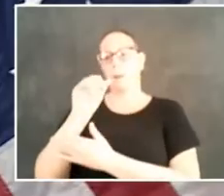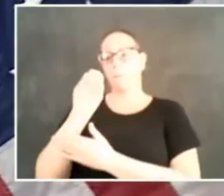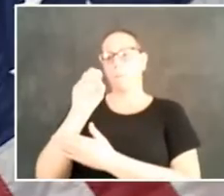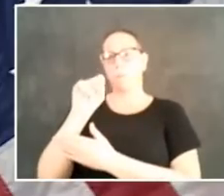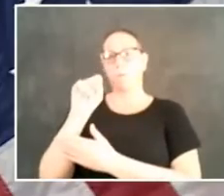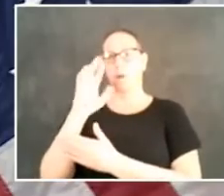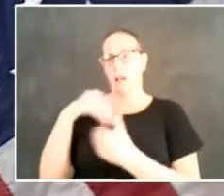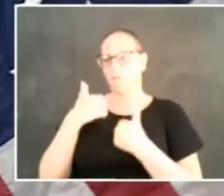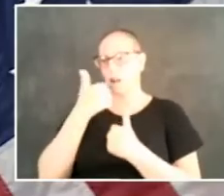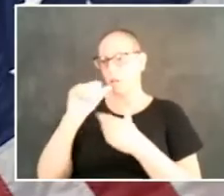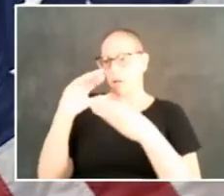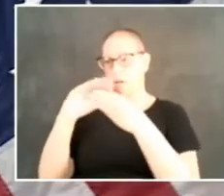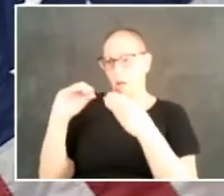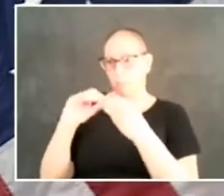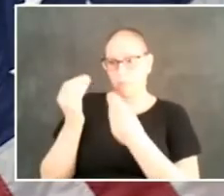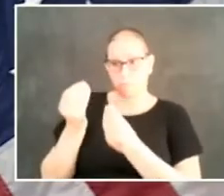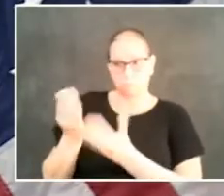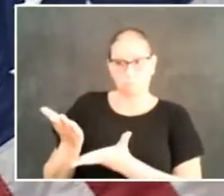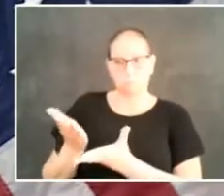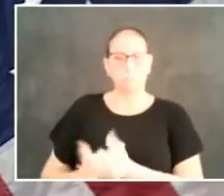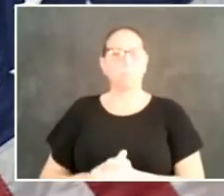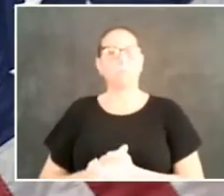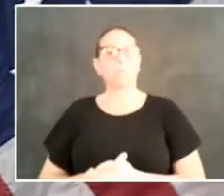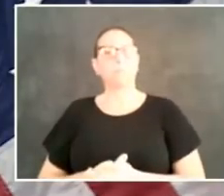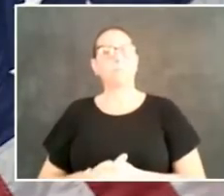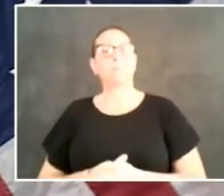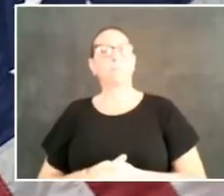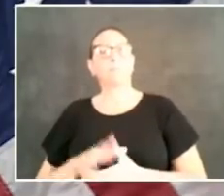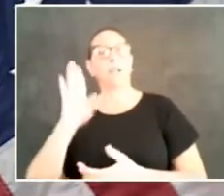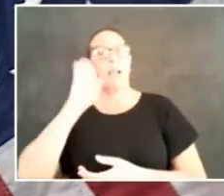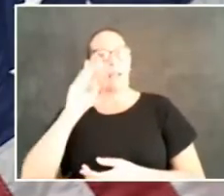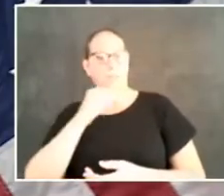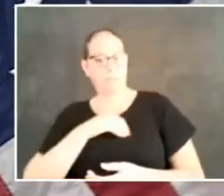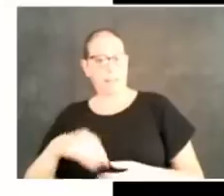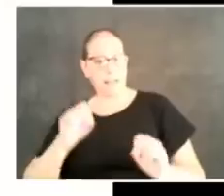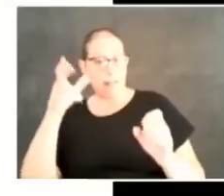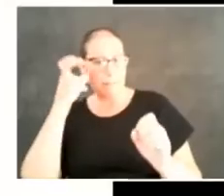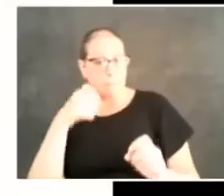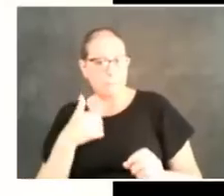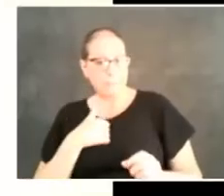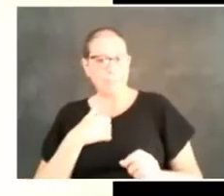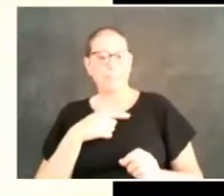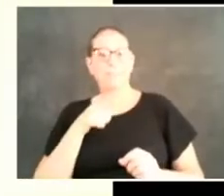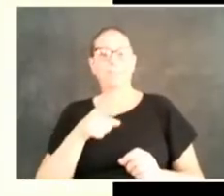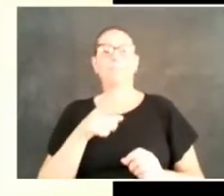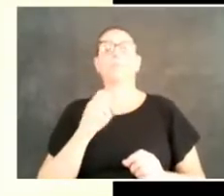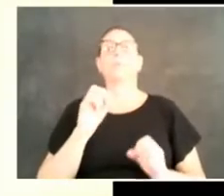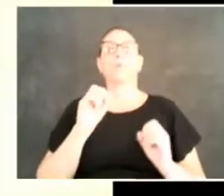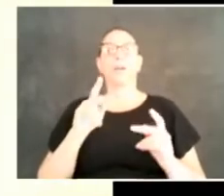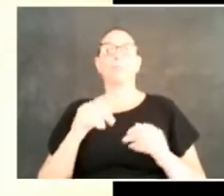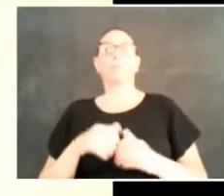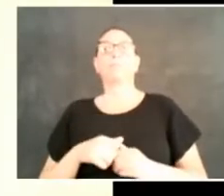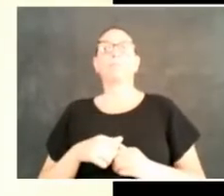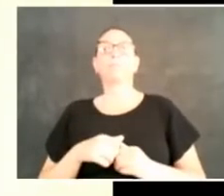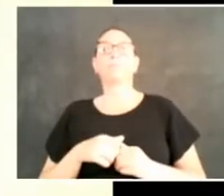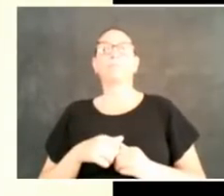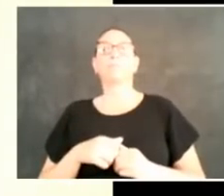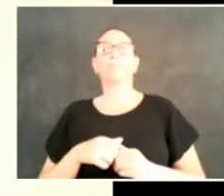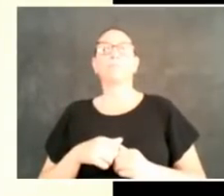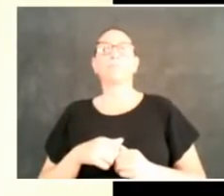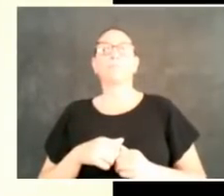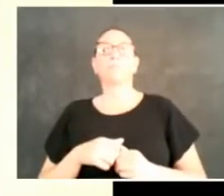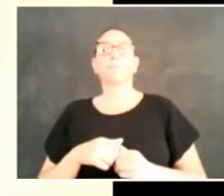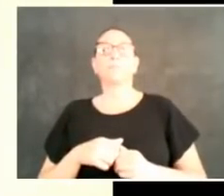Commissioner Barbeau? Certainly, Mr. Mayor. Yeah. Yes, can you hear me? Yes. Terrific. So yes, we are